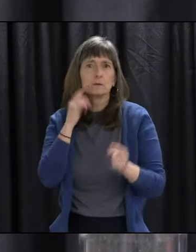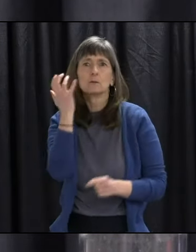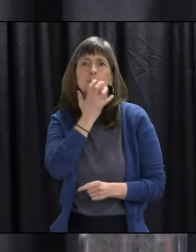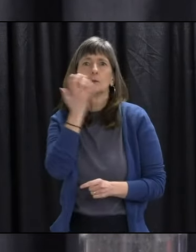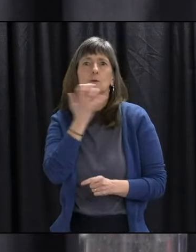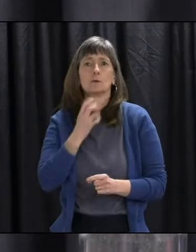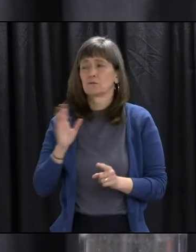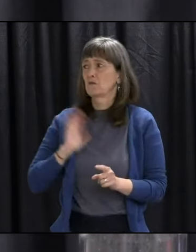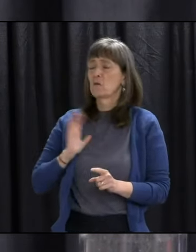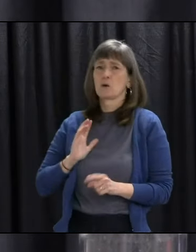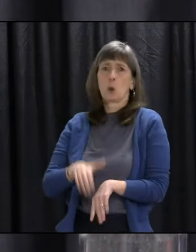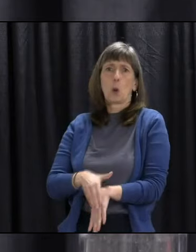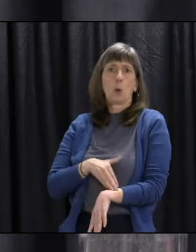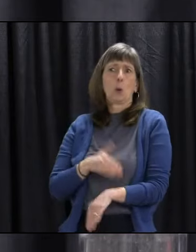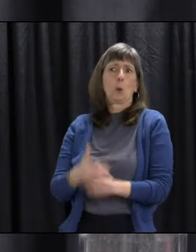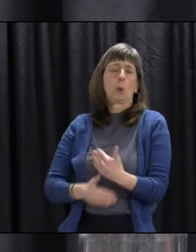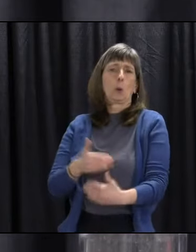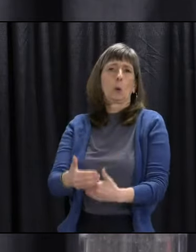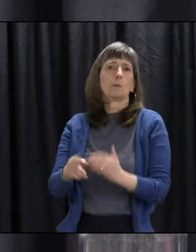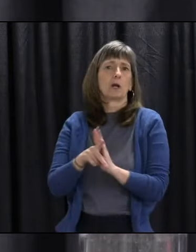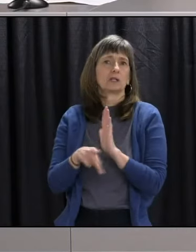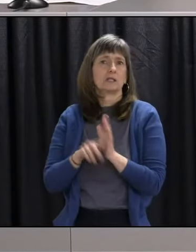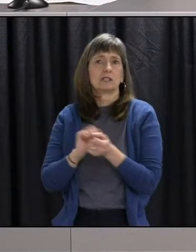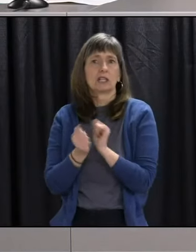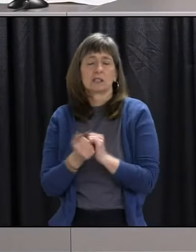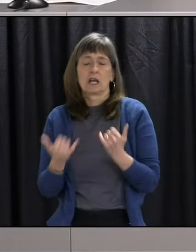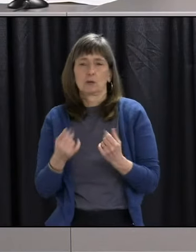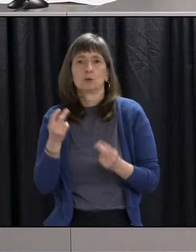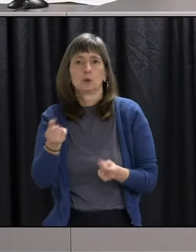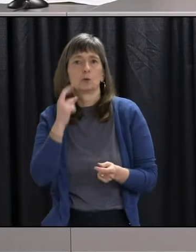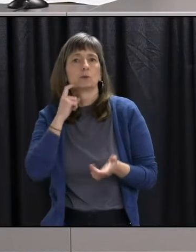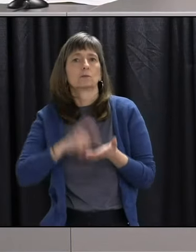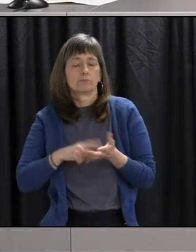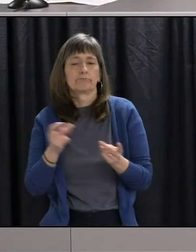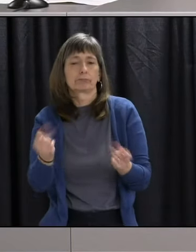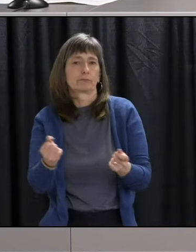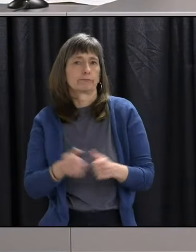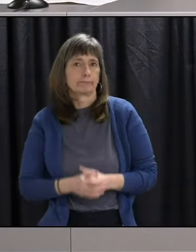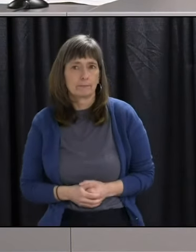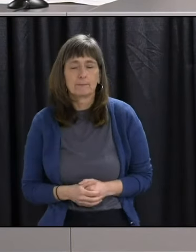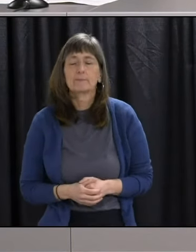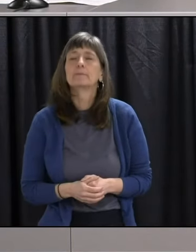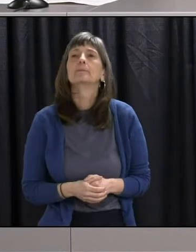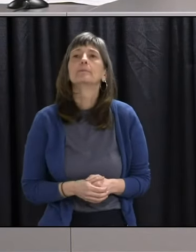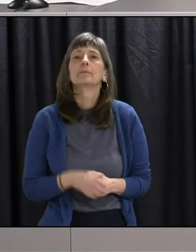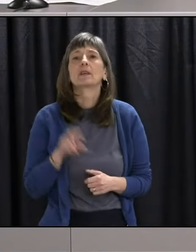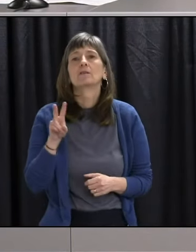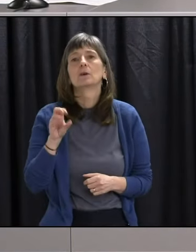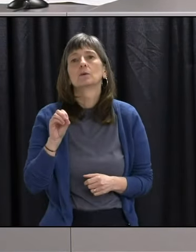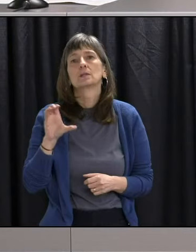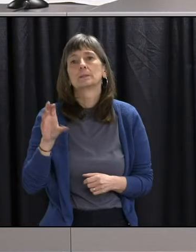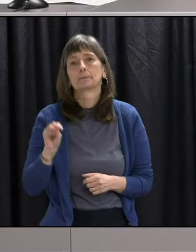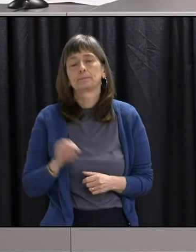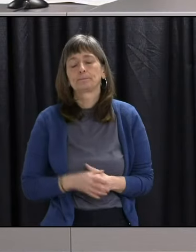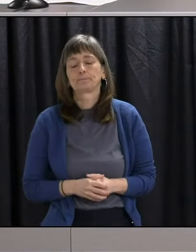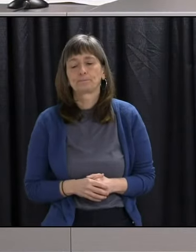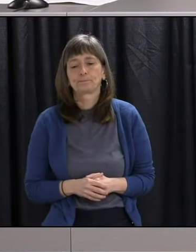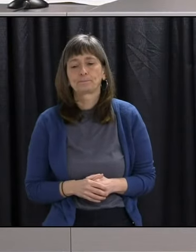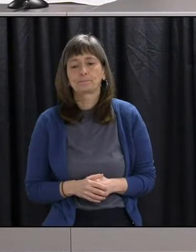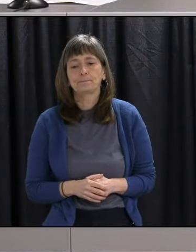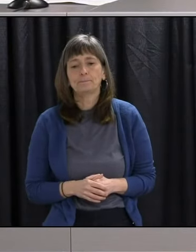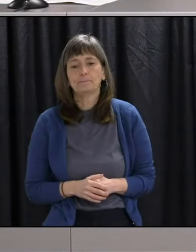nothing but. Thank you. Our next questions are from Ben Murphy of VOCM News. Please go